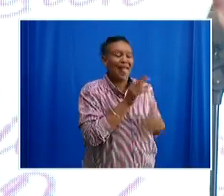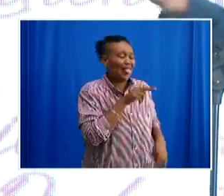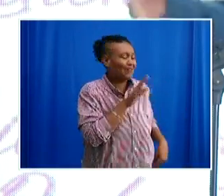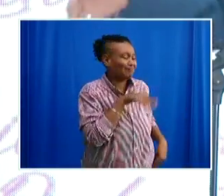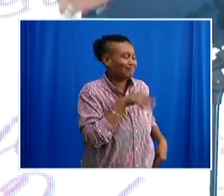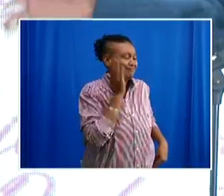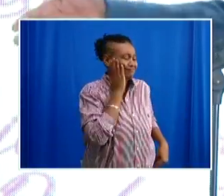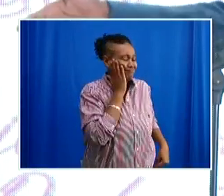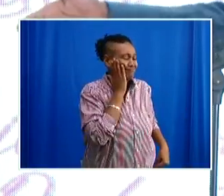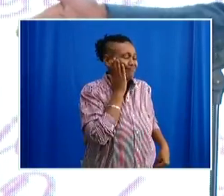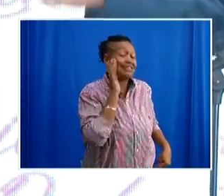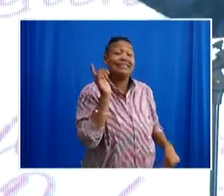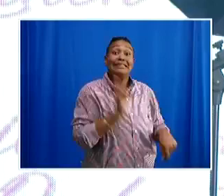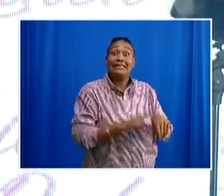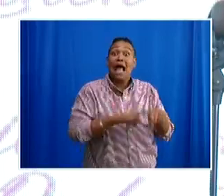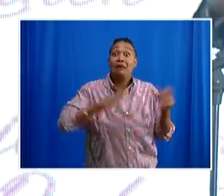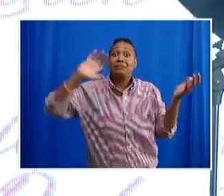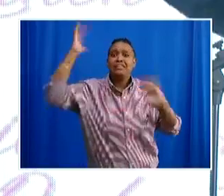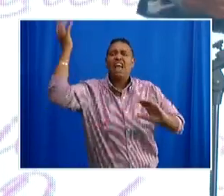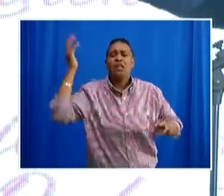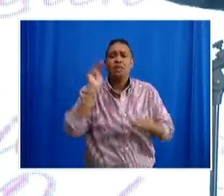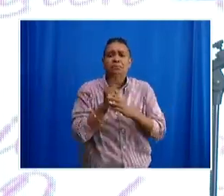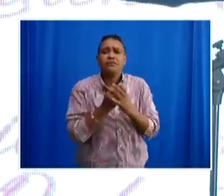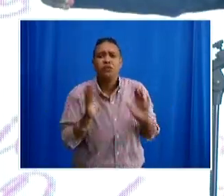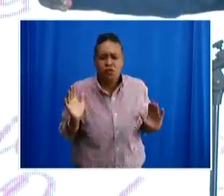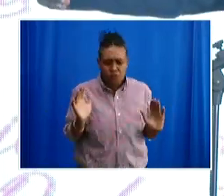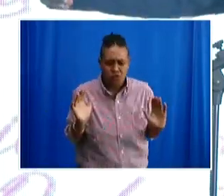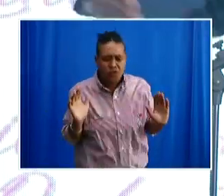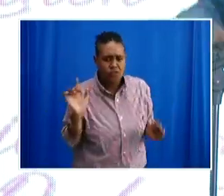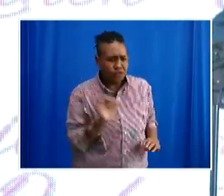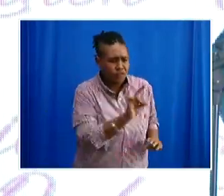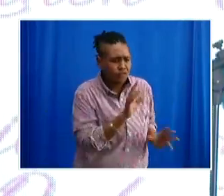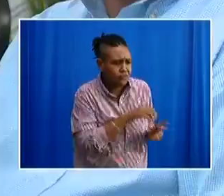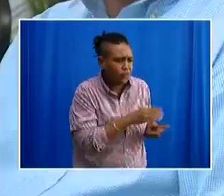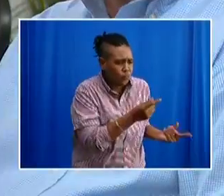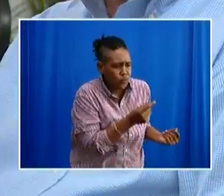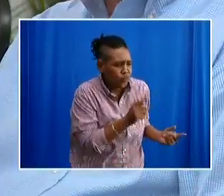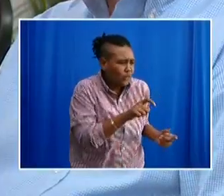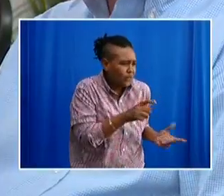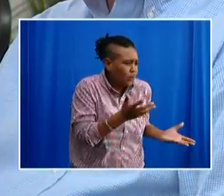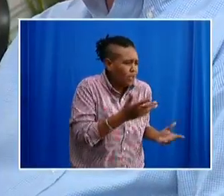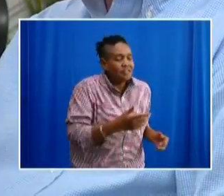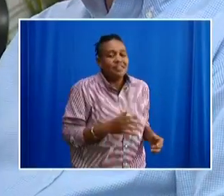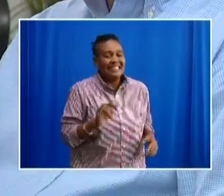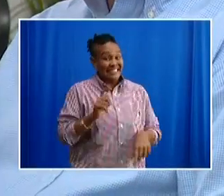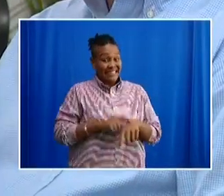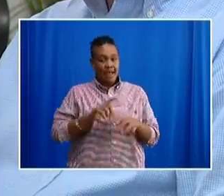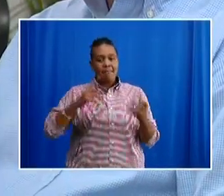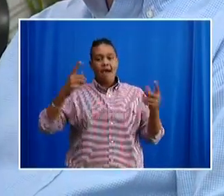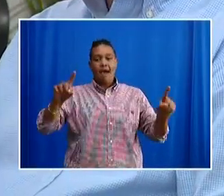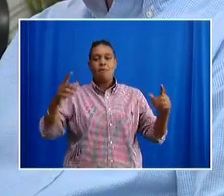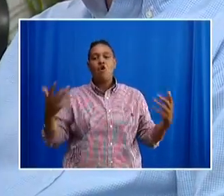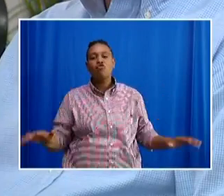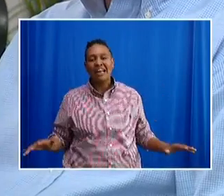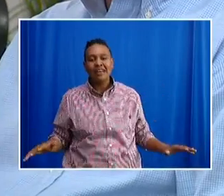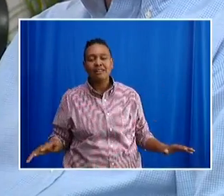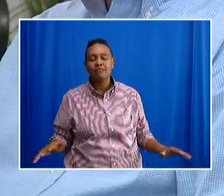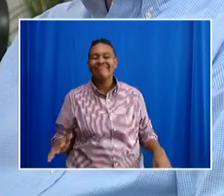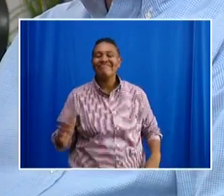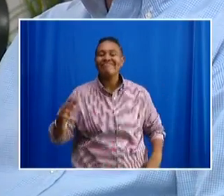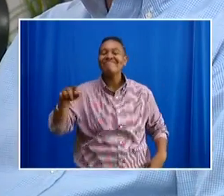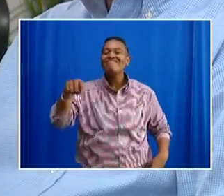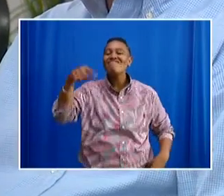the time of a disaster is when a minister of finance would get involved. As I say, the